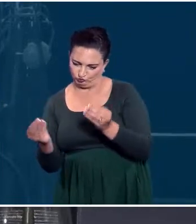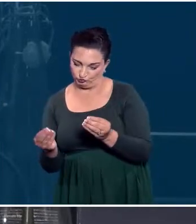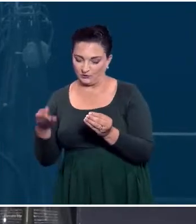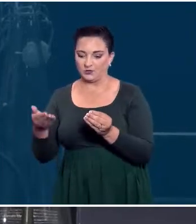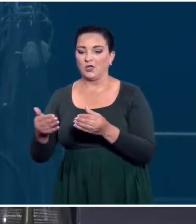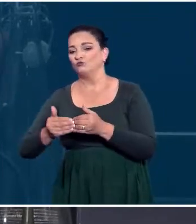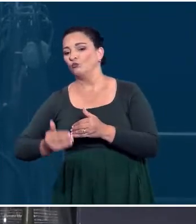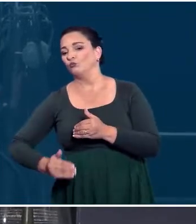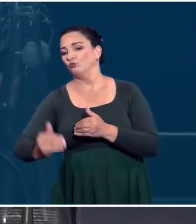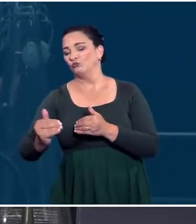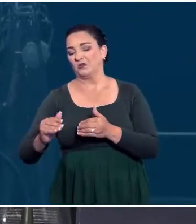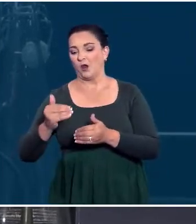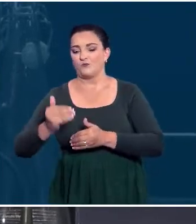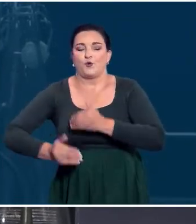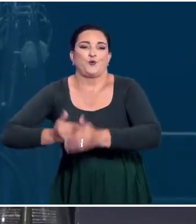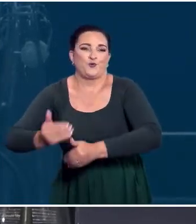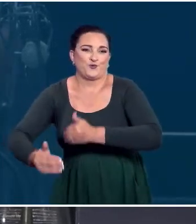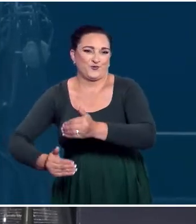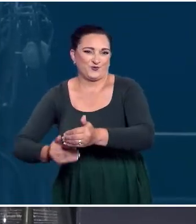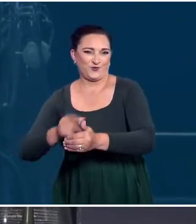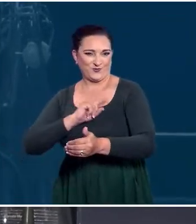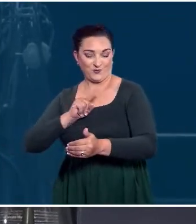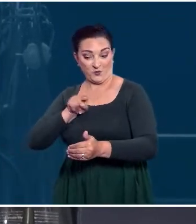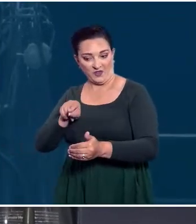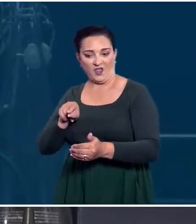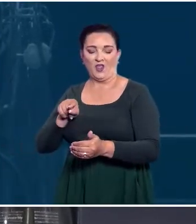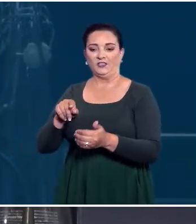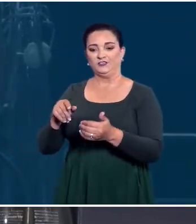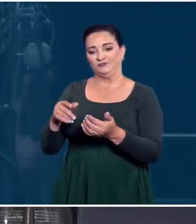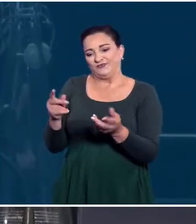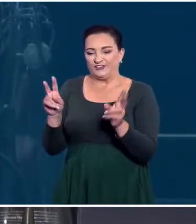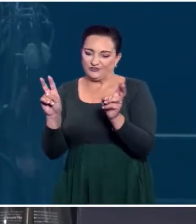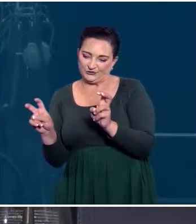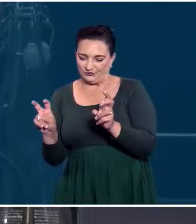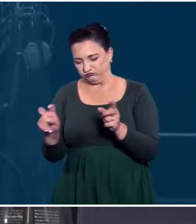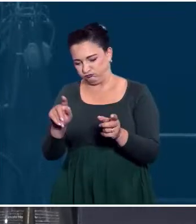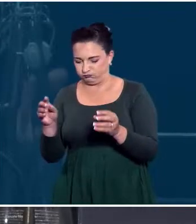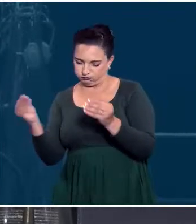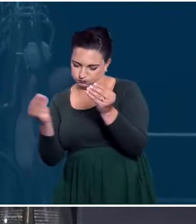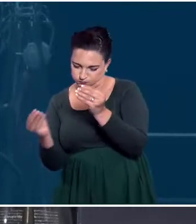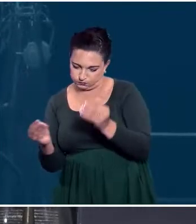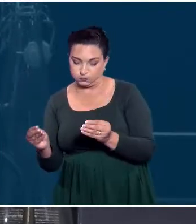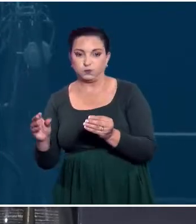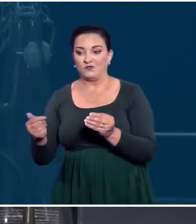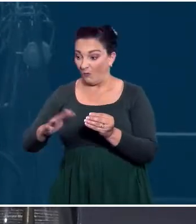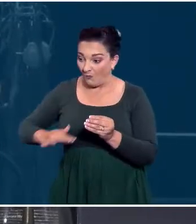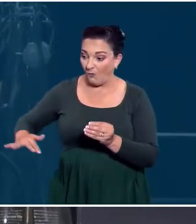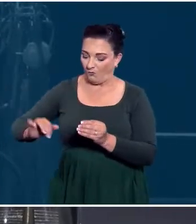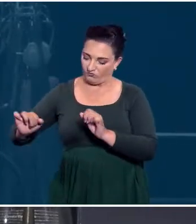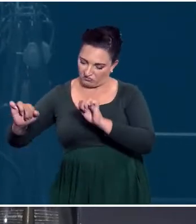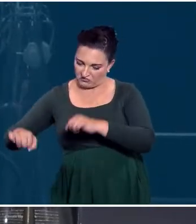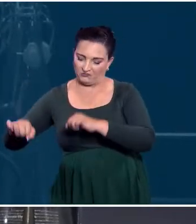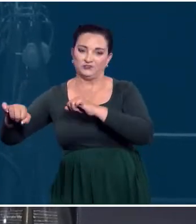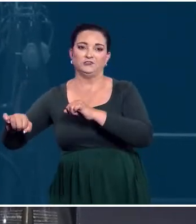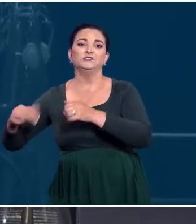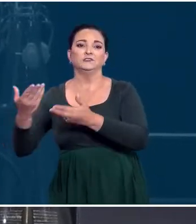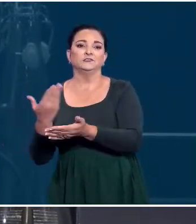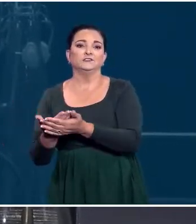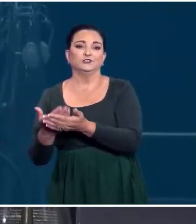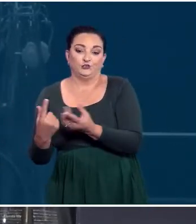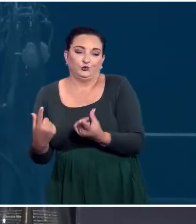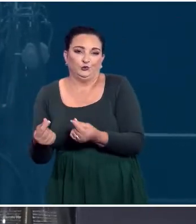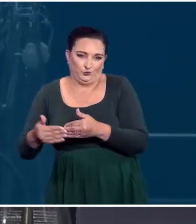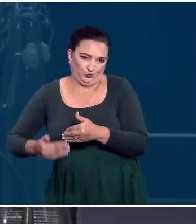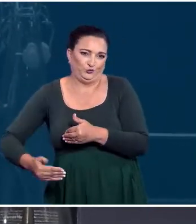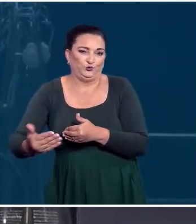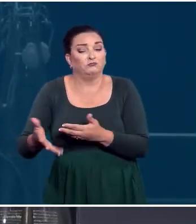Treasury on the different issues and build some consensus as to what we think needs to be done. So that's where we are at. I